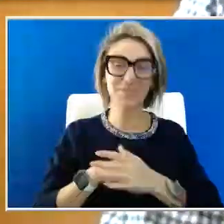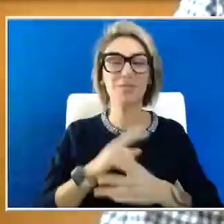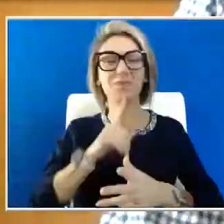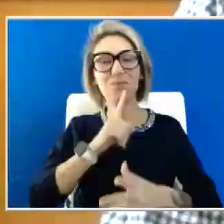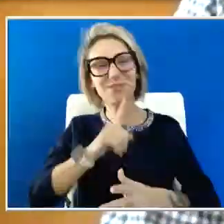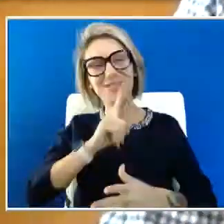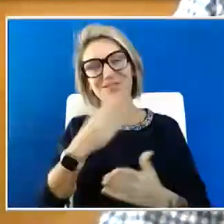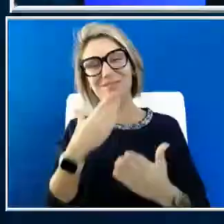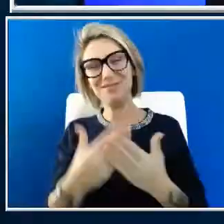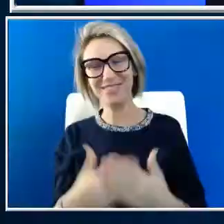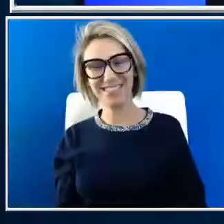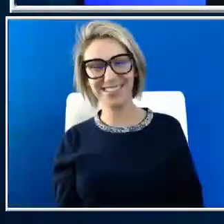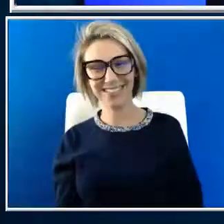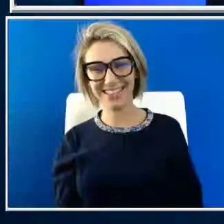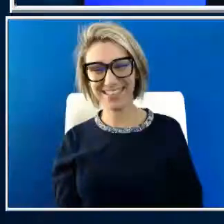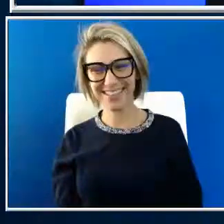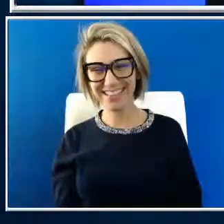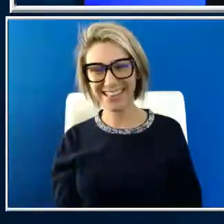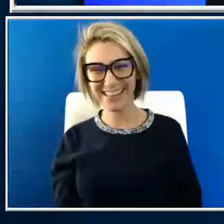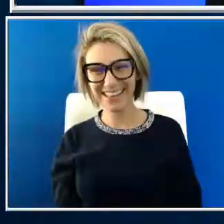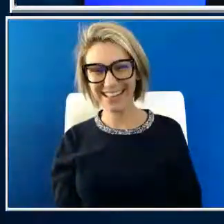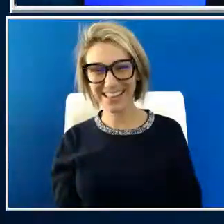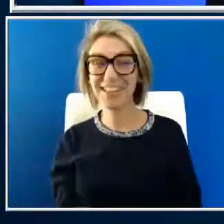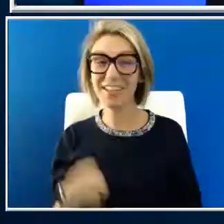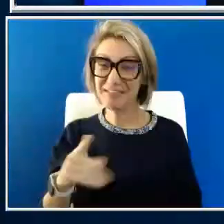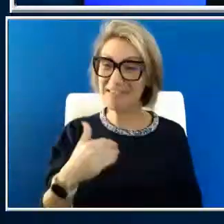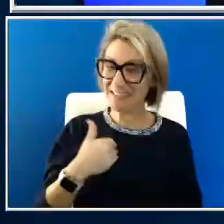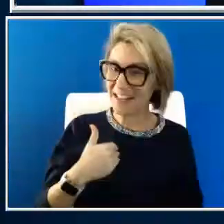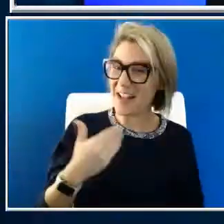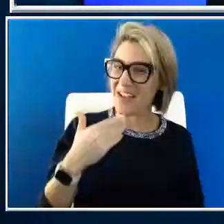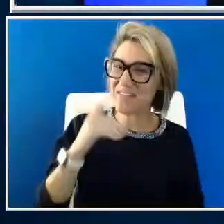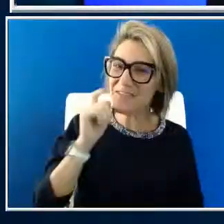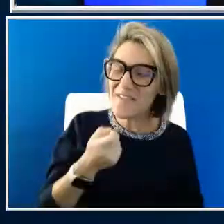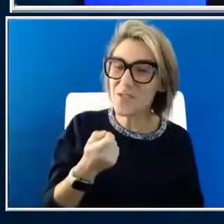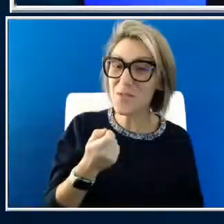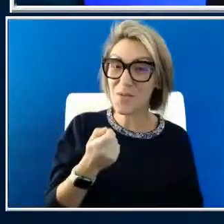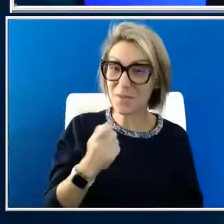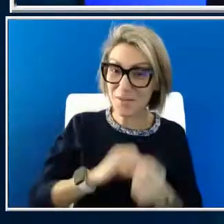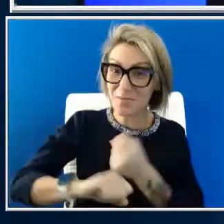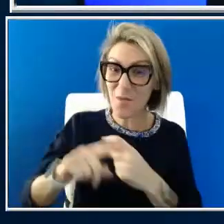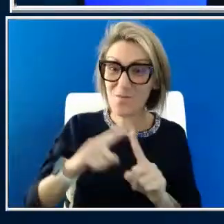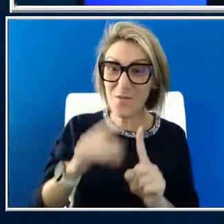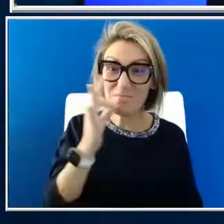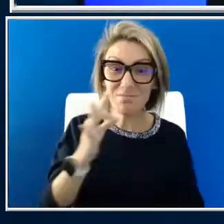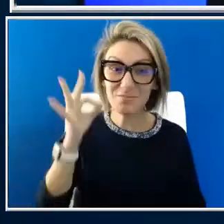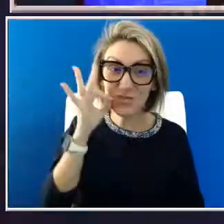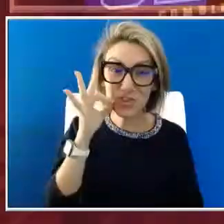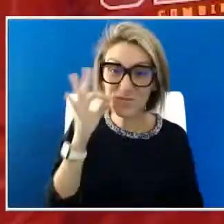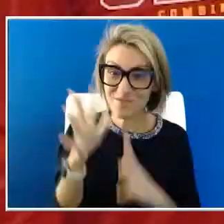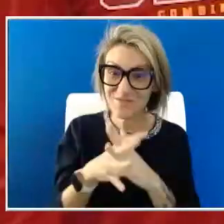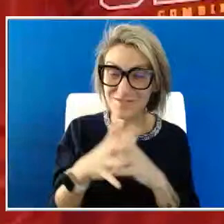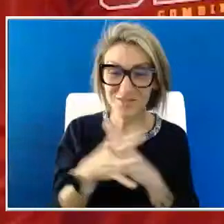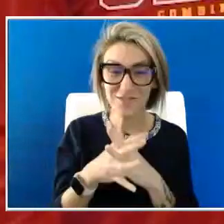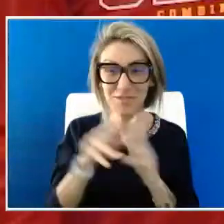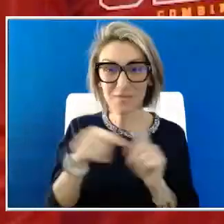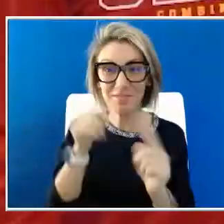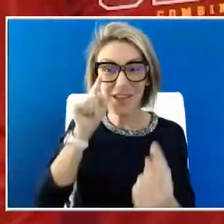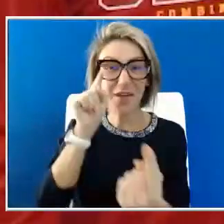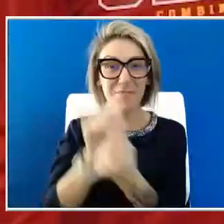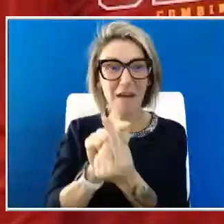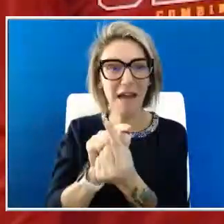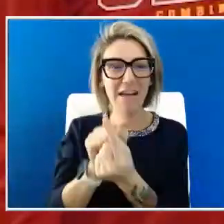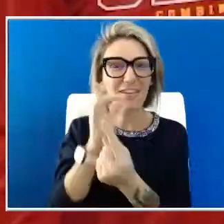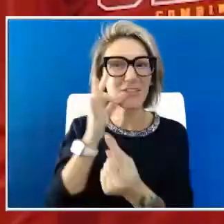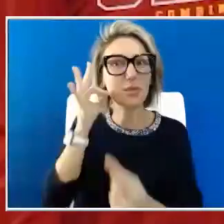really well. Yeah, you got some pretty cool support from the Chiefs. I have to ask you about when you met Chiefs. Well, he was a rookie